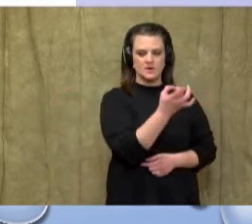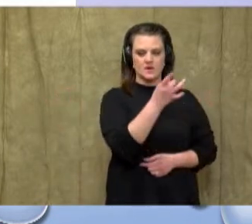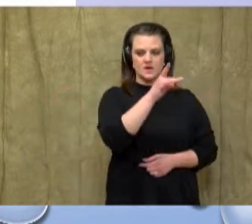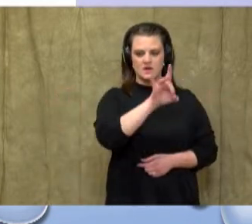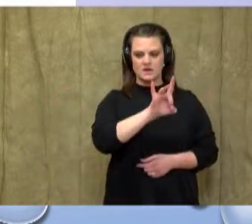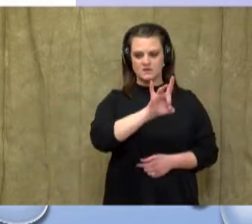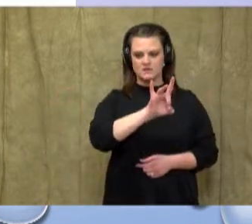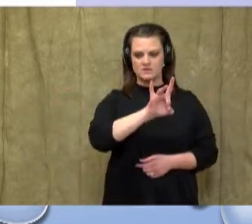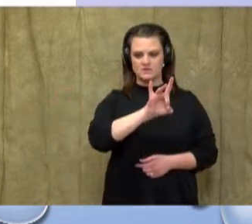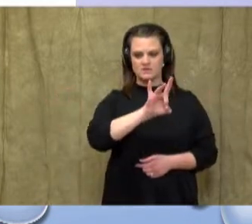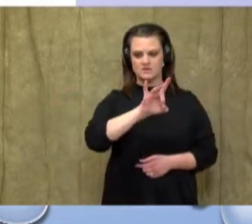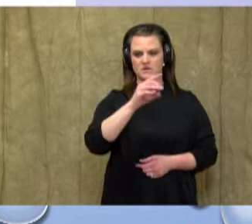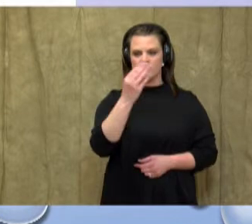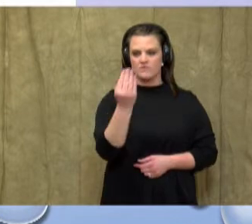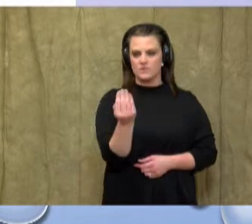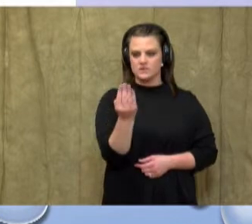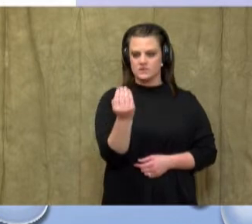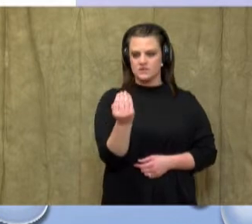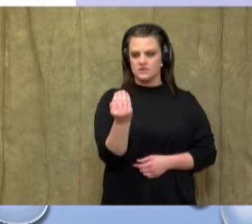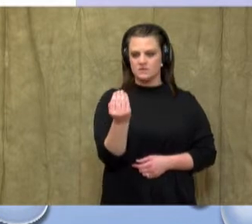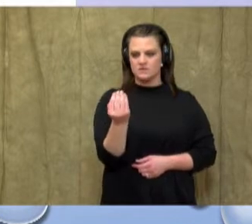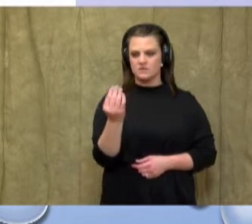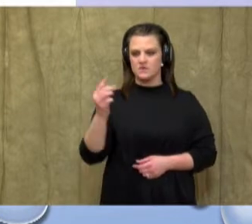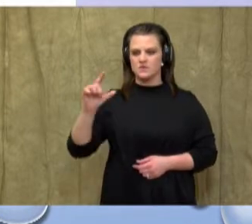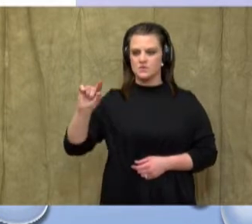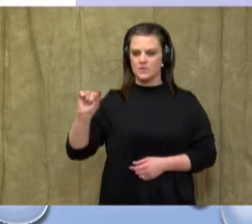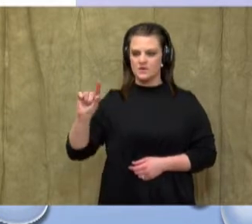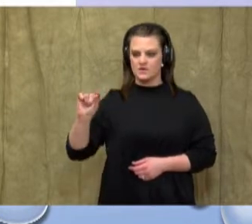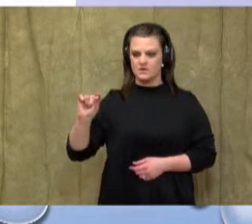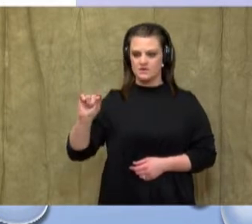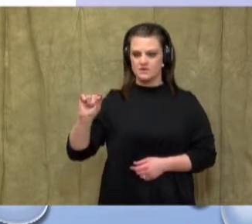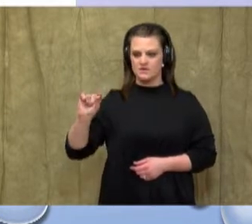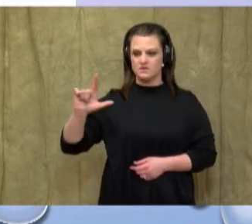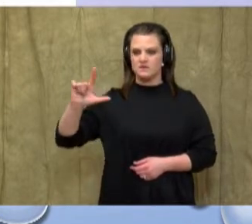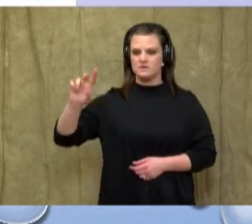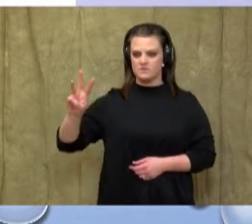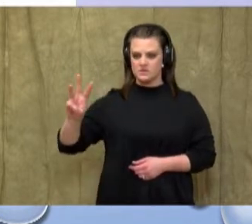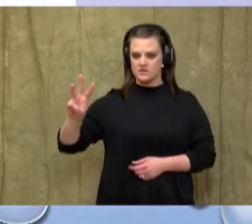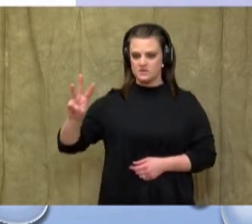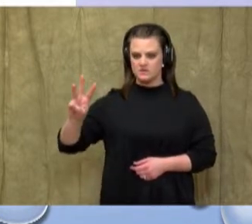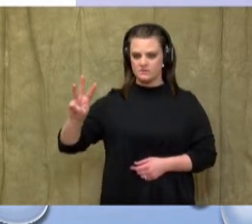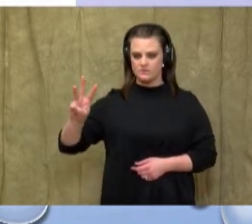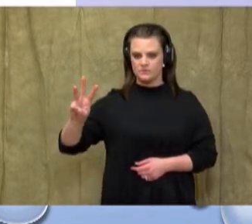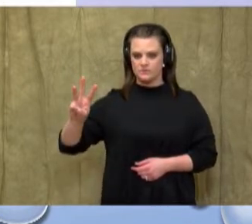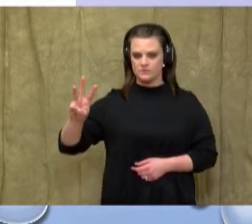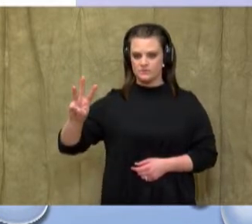8, 14, 20, 26,